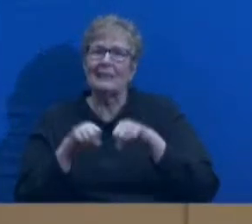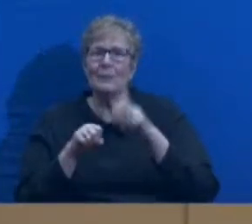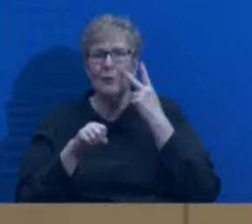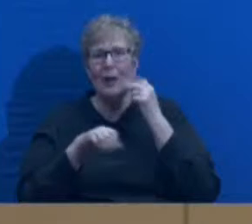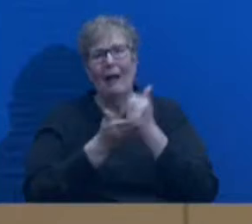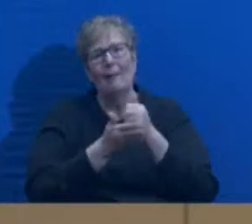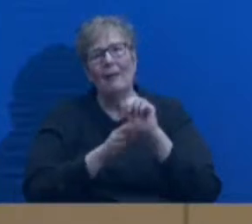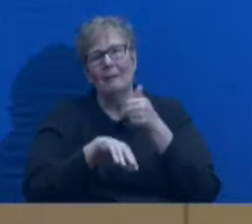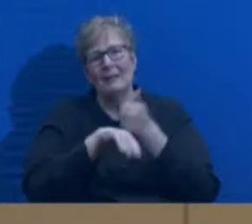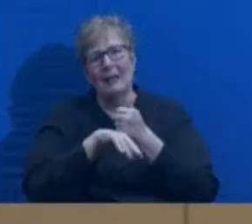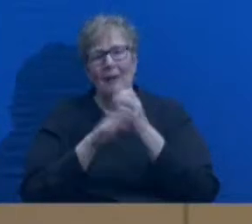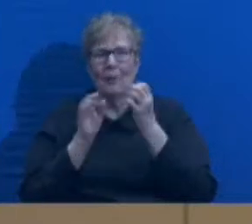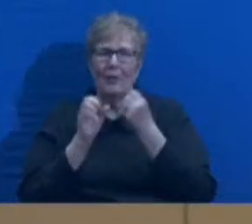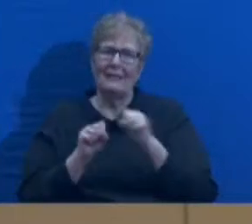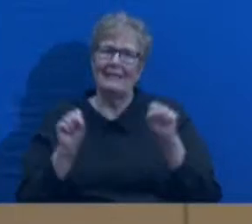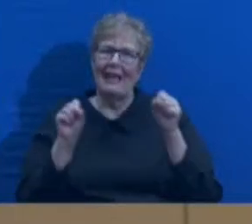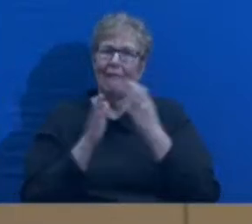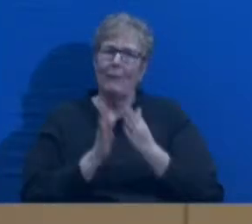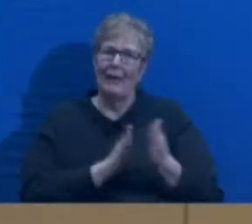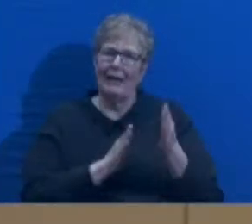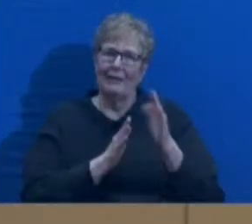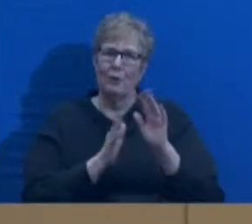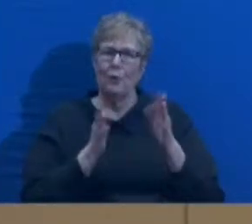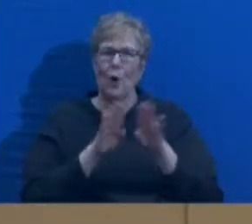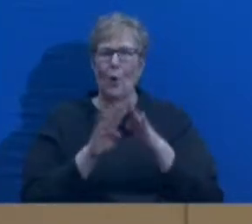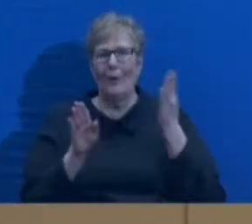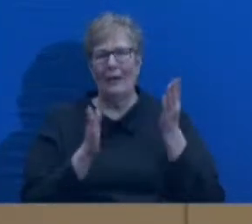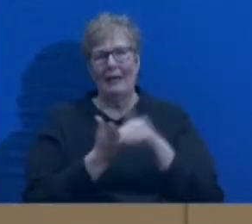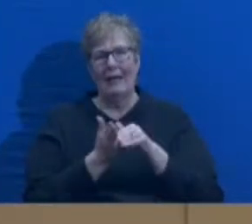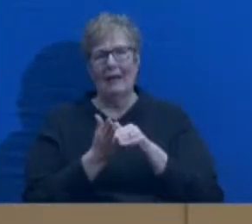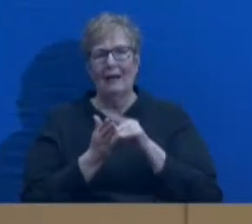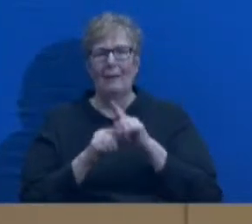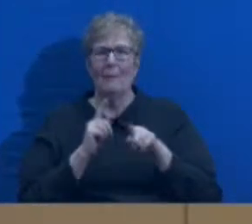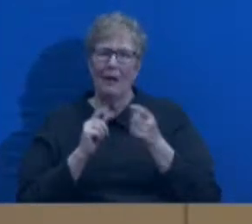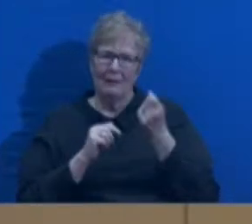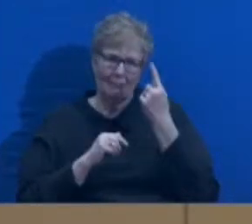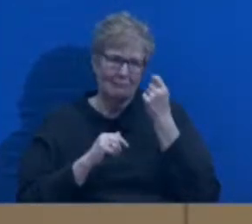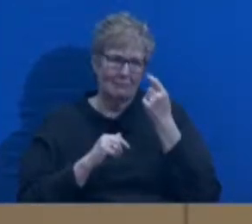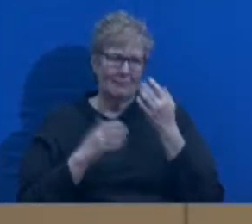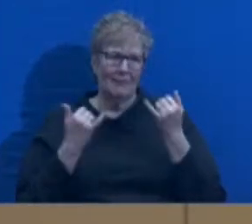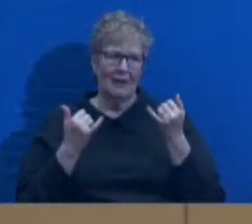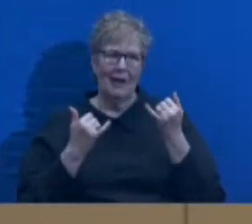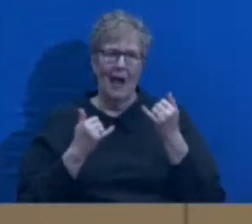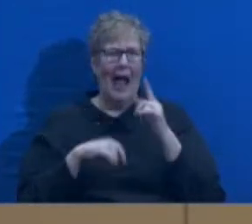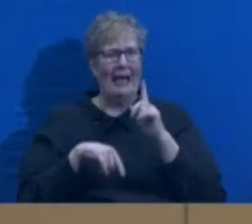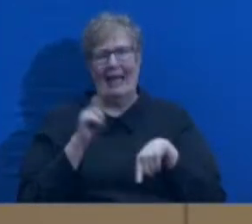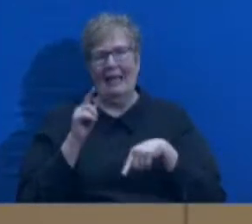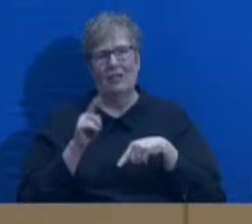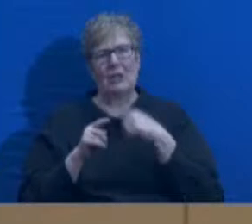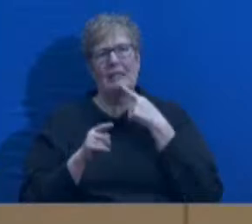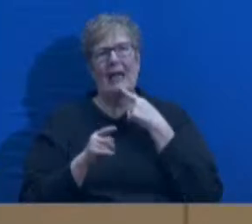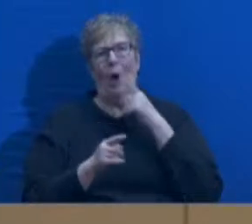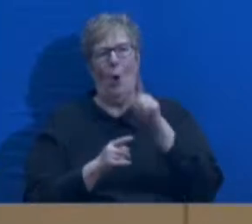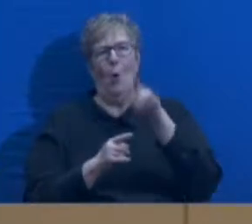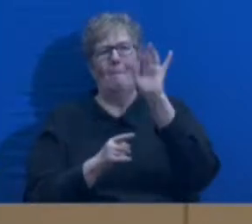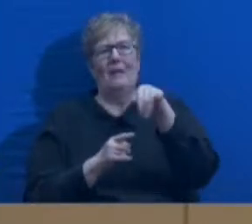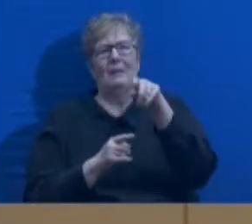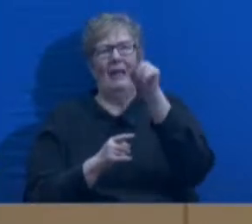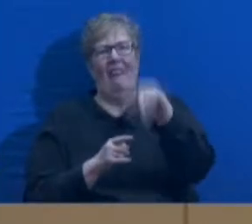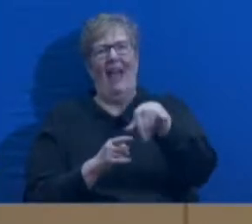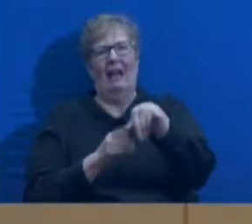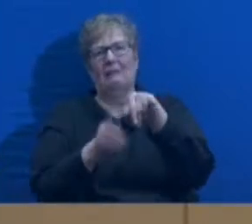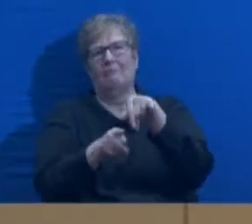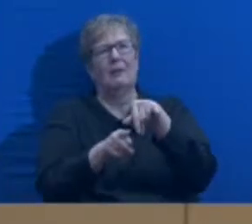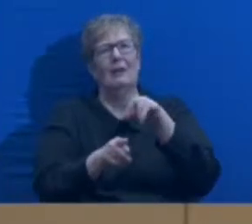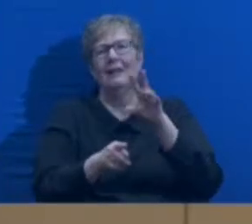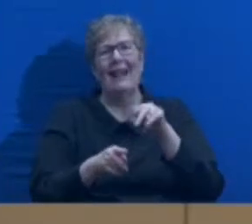it safely in our community. Putting a stake in the ground at this point in time is not terribly helpful. We're watching